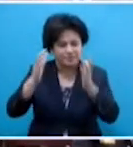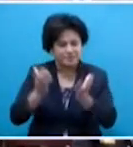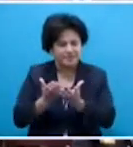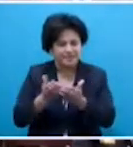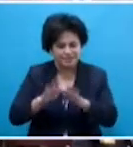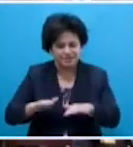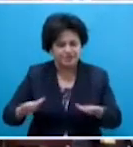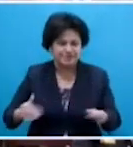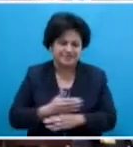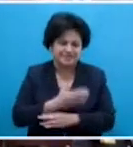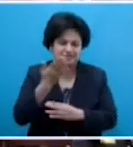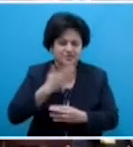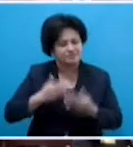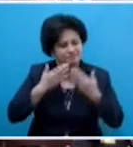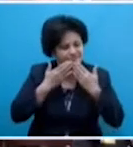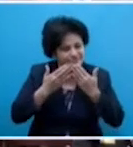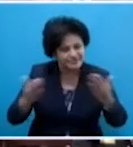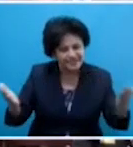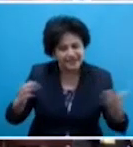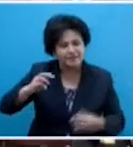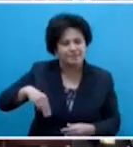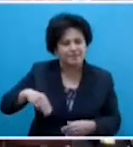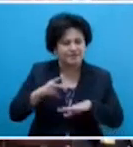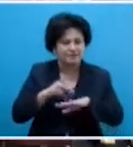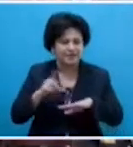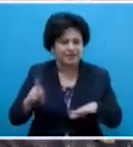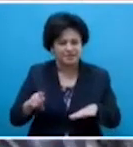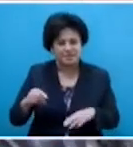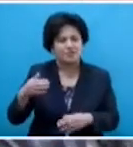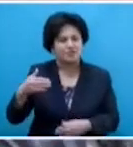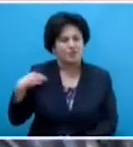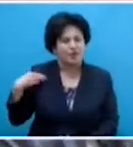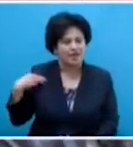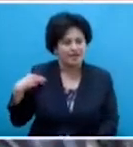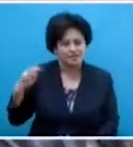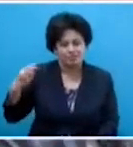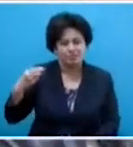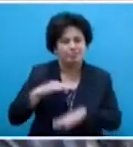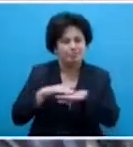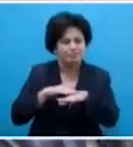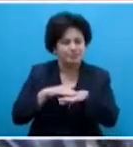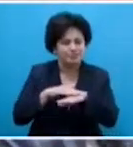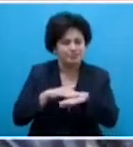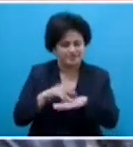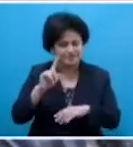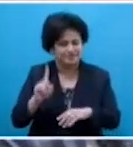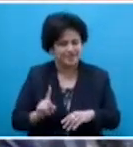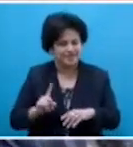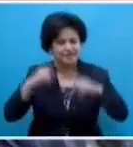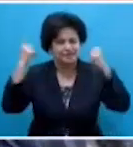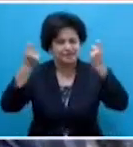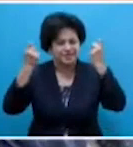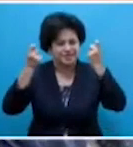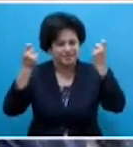to thank the members of Parliament who have taken the time to dress in blue today to signify this very important day